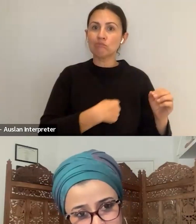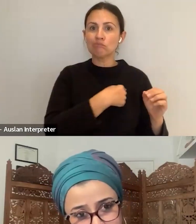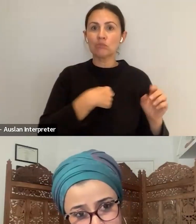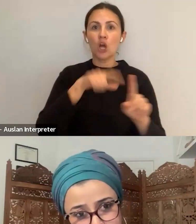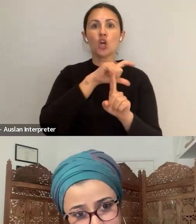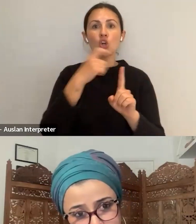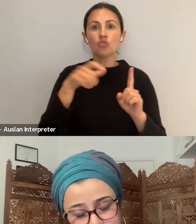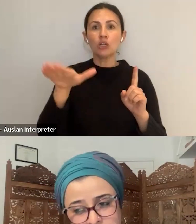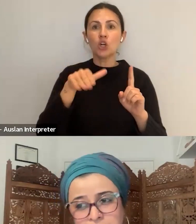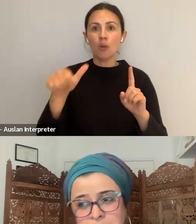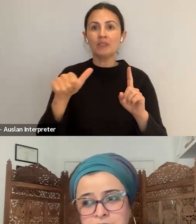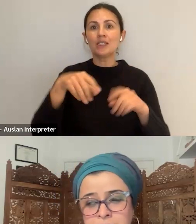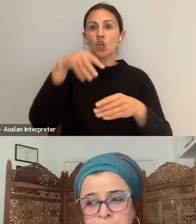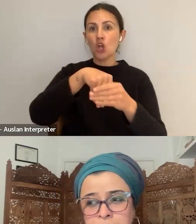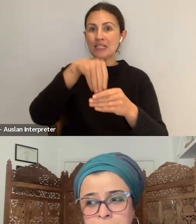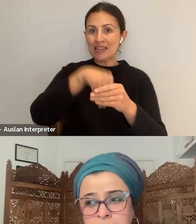occasions.